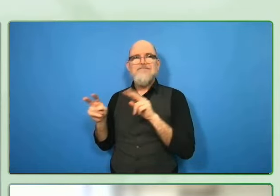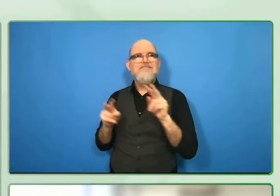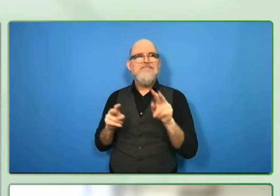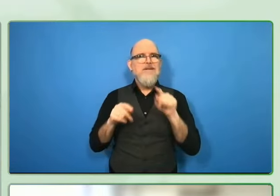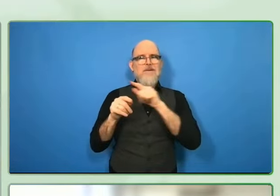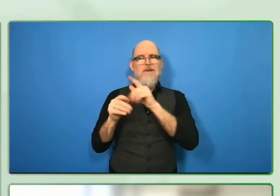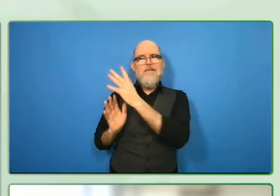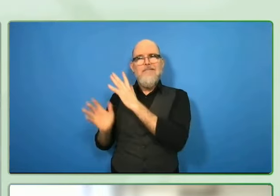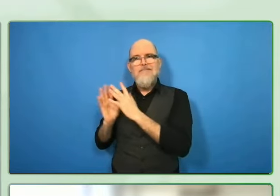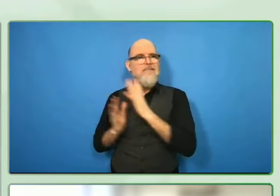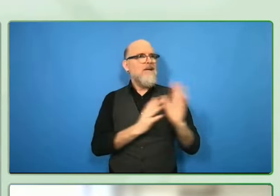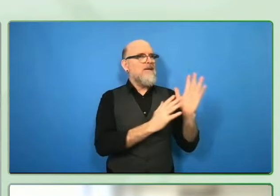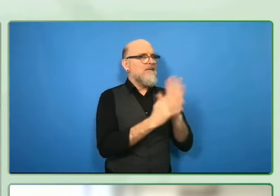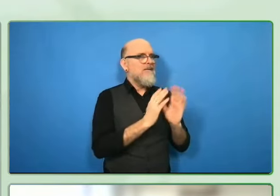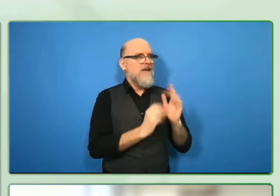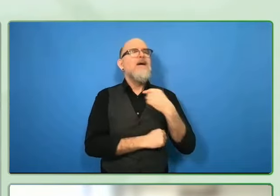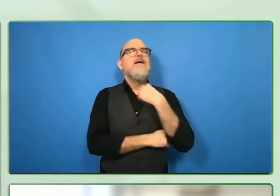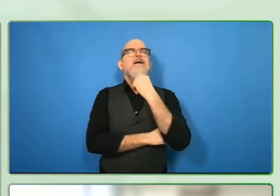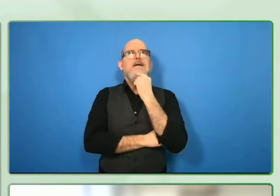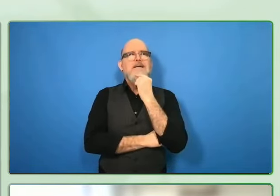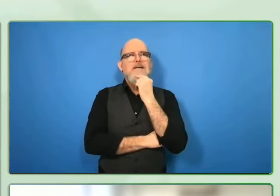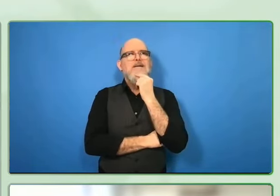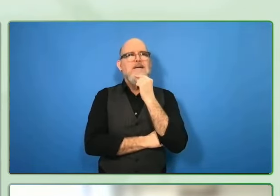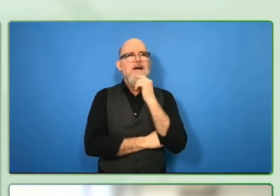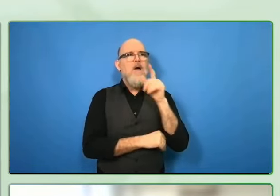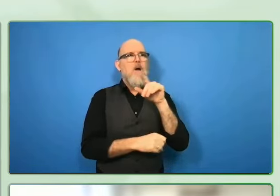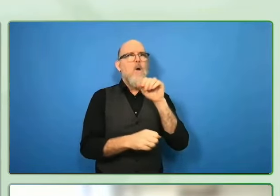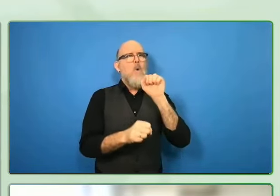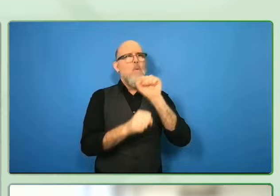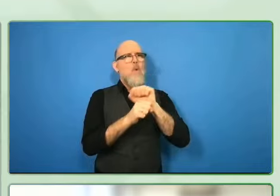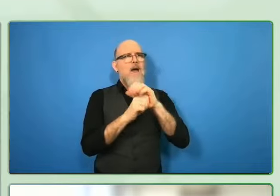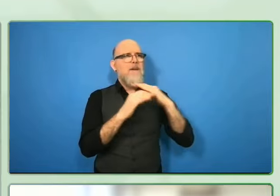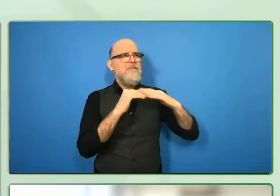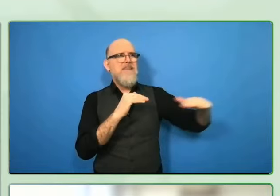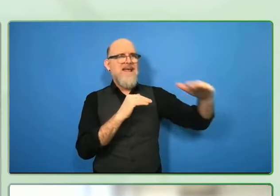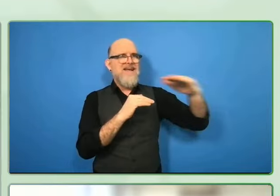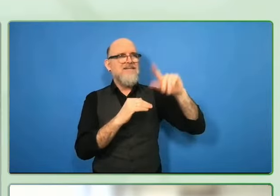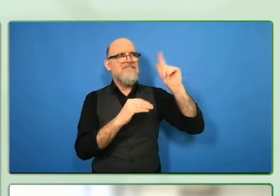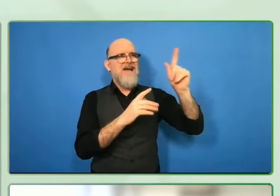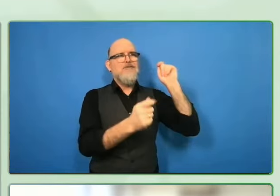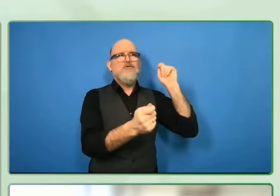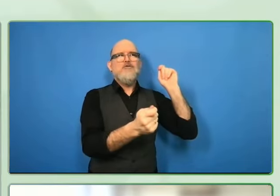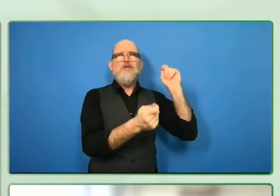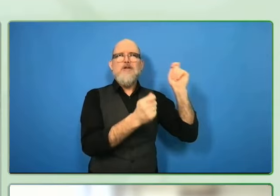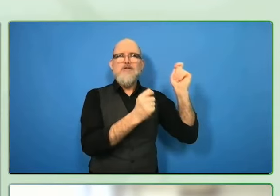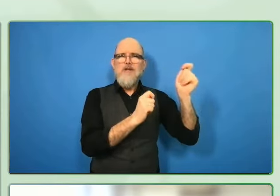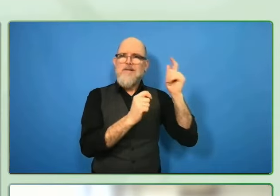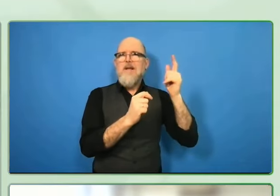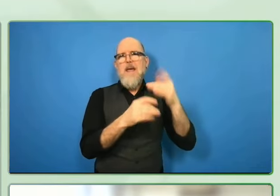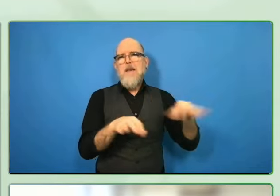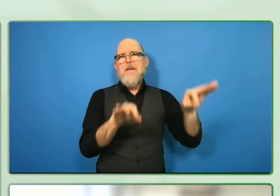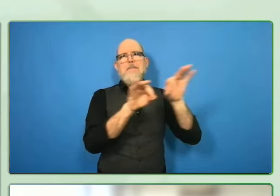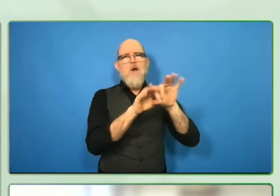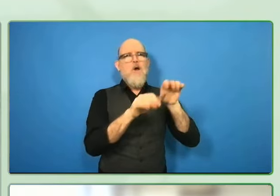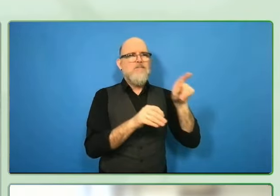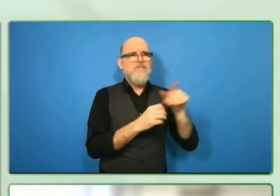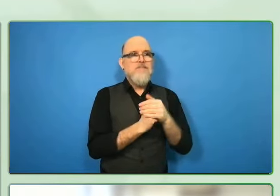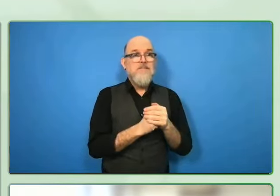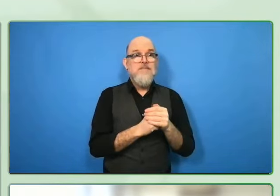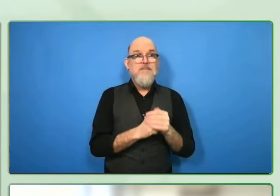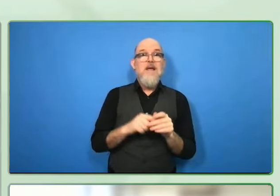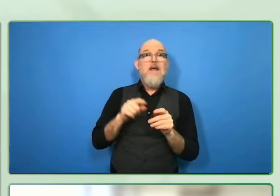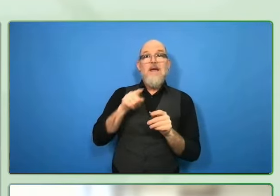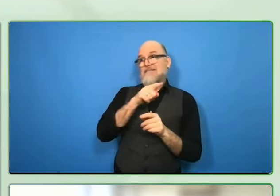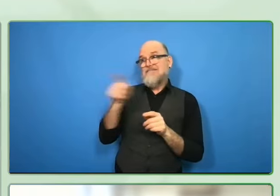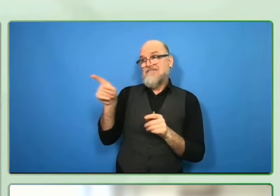workplace adjustment service, because they're the only people who know what's going on, really. And so, Nasser, Microlink